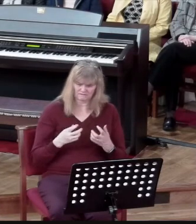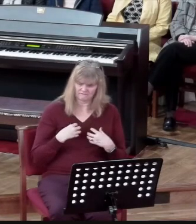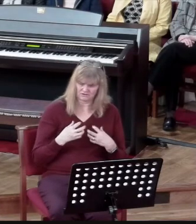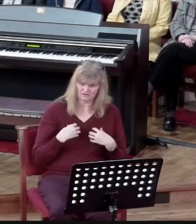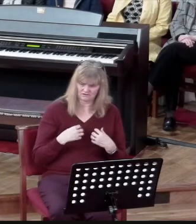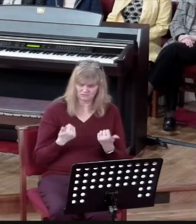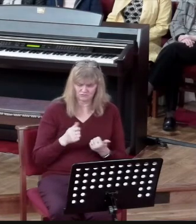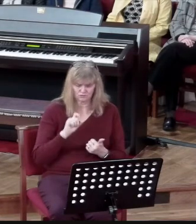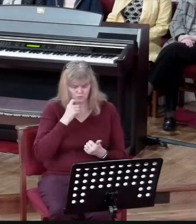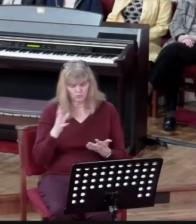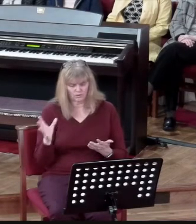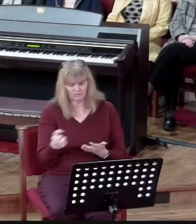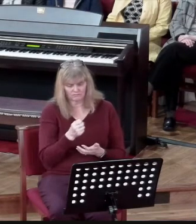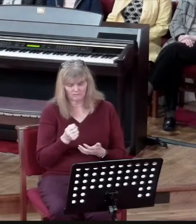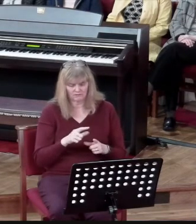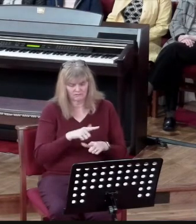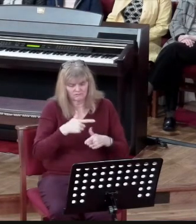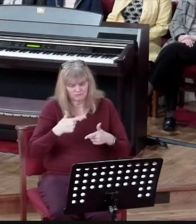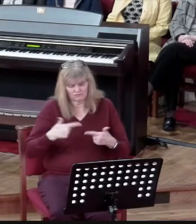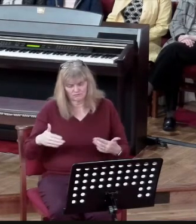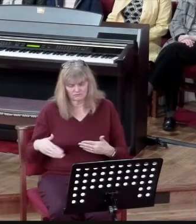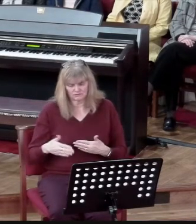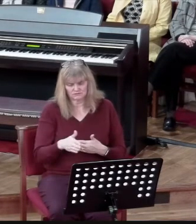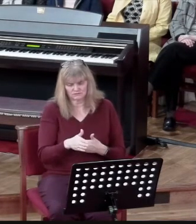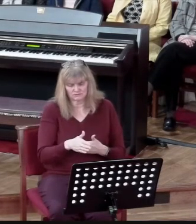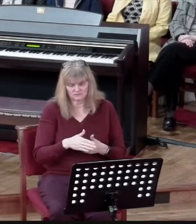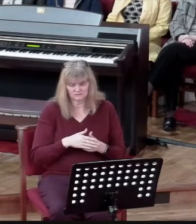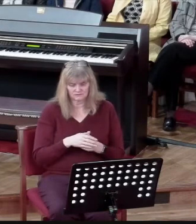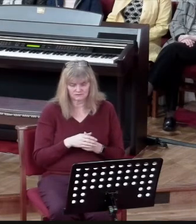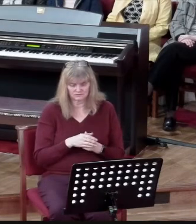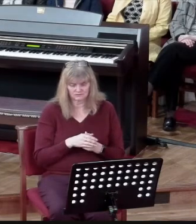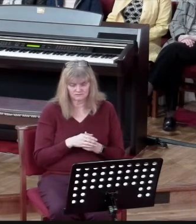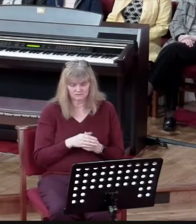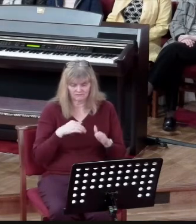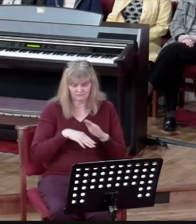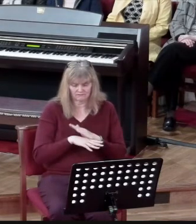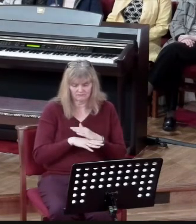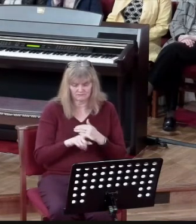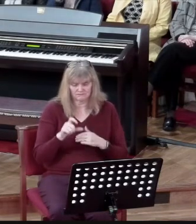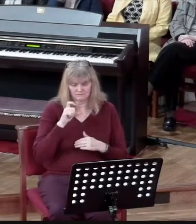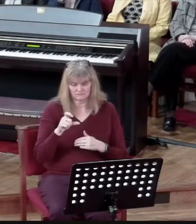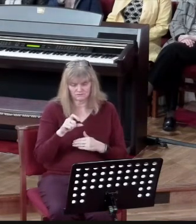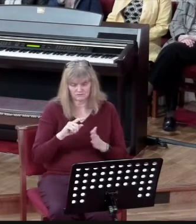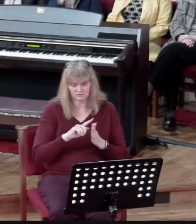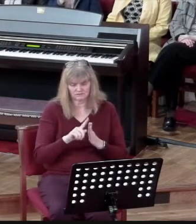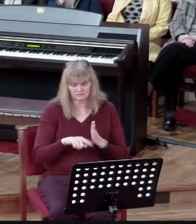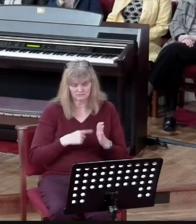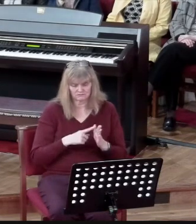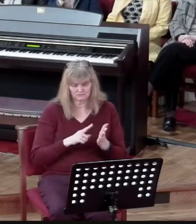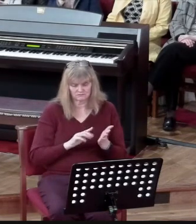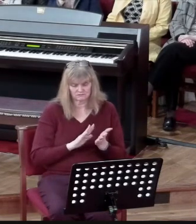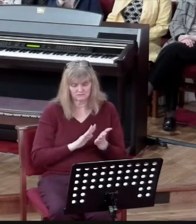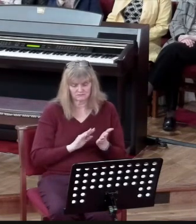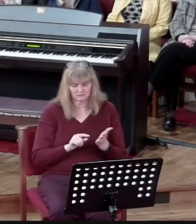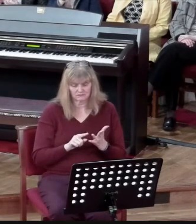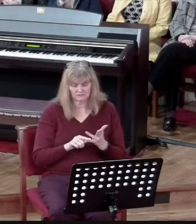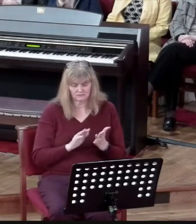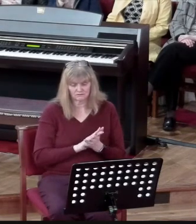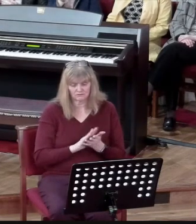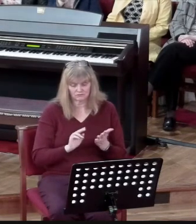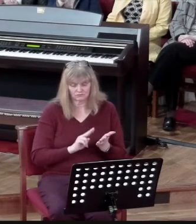of men. And that's what John 21 is getting at. This is where it's heading. How could they not have remembered that